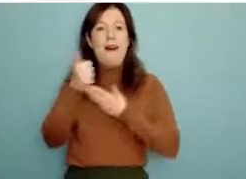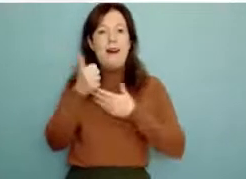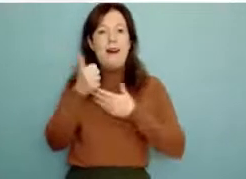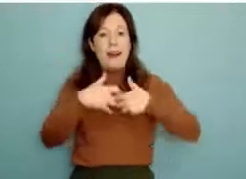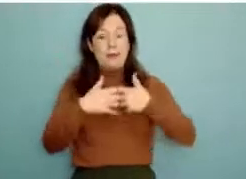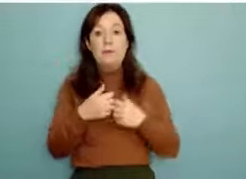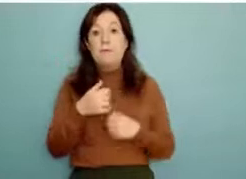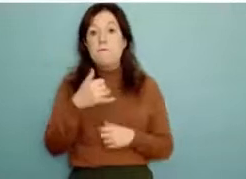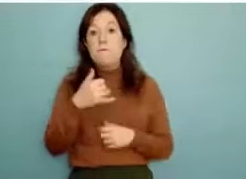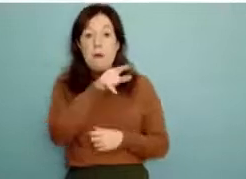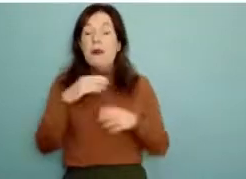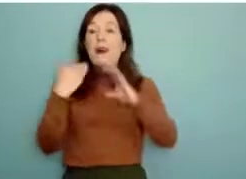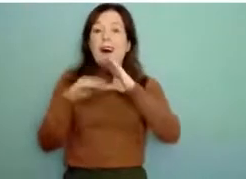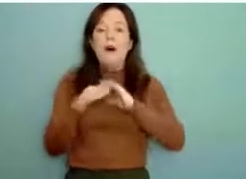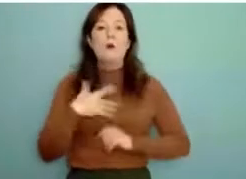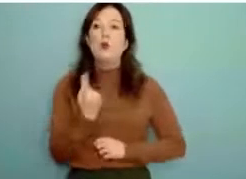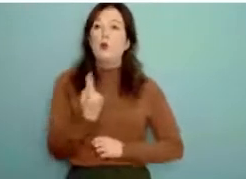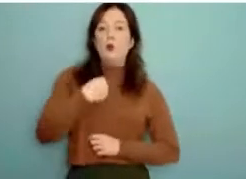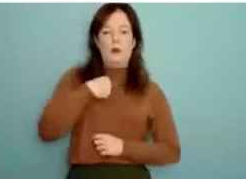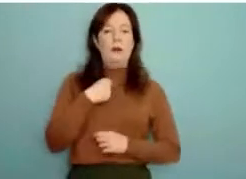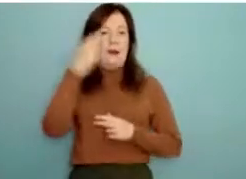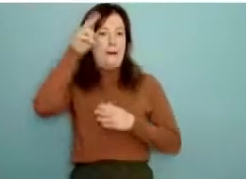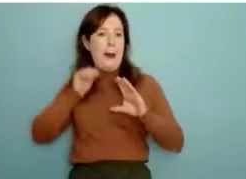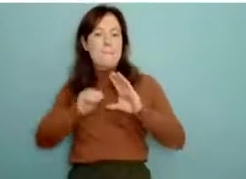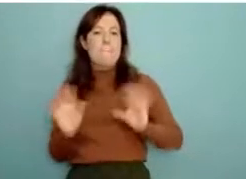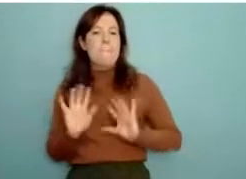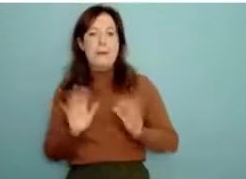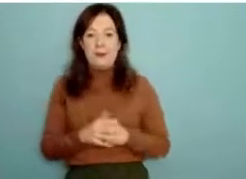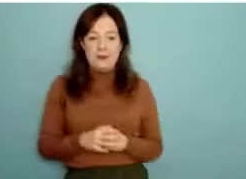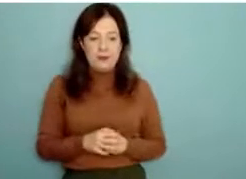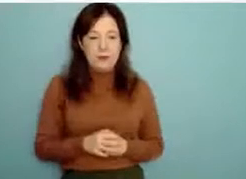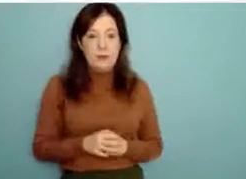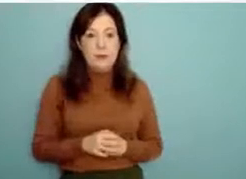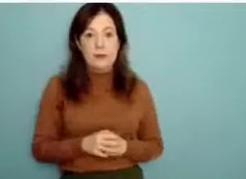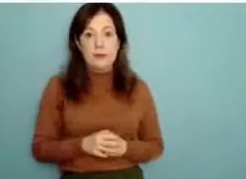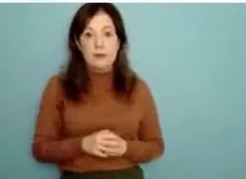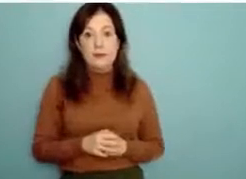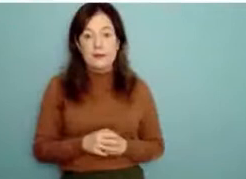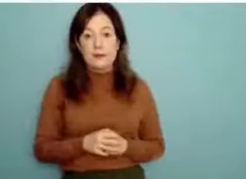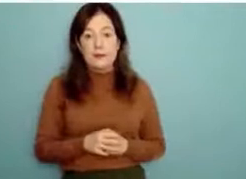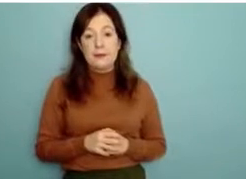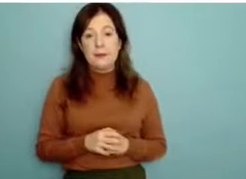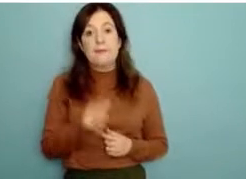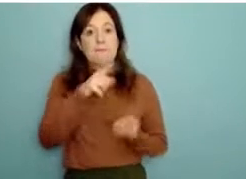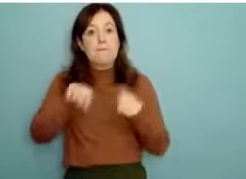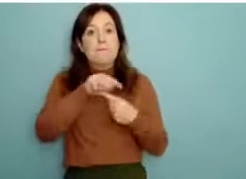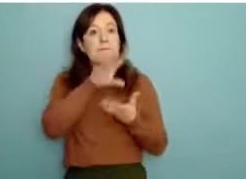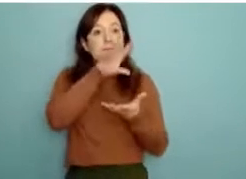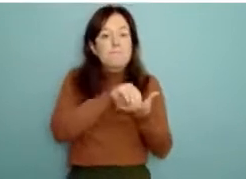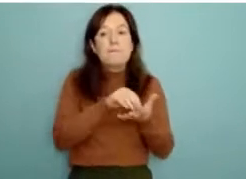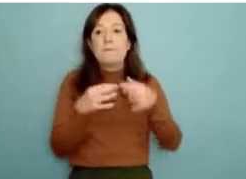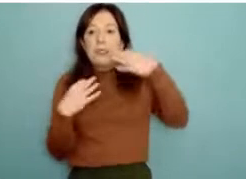anonymously. There's more information at the end about how to access materials and your attendance certificate and so